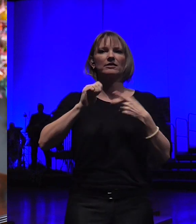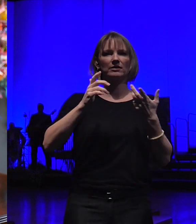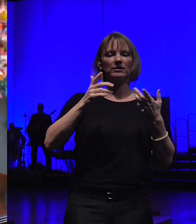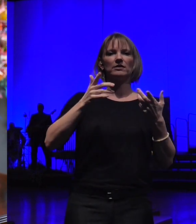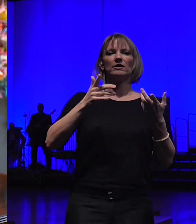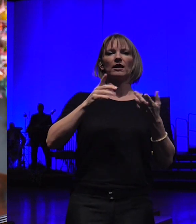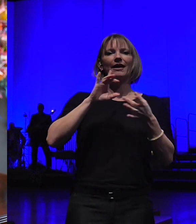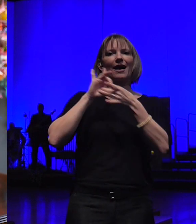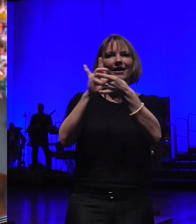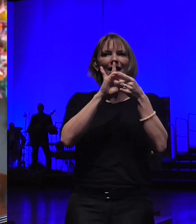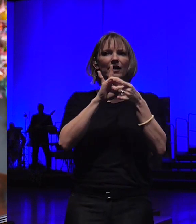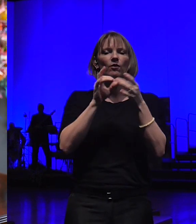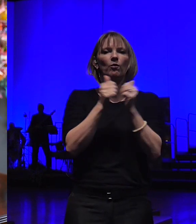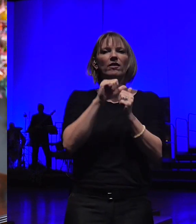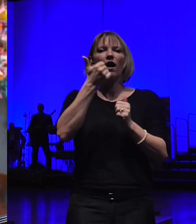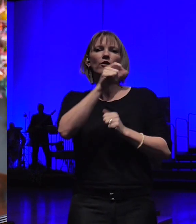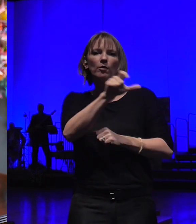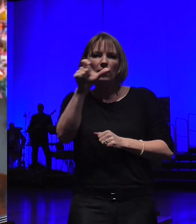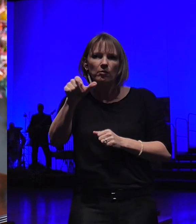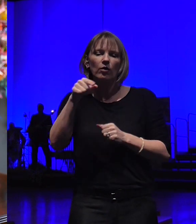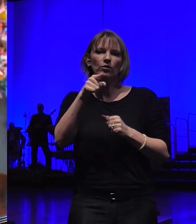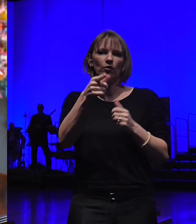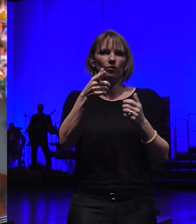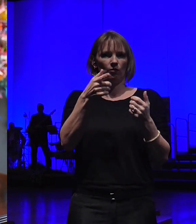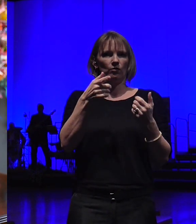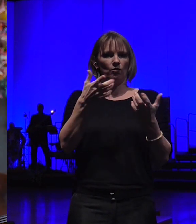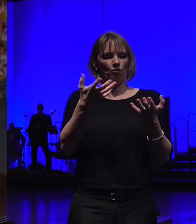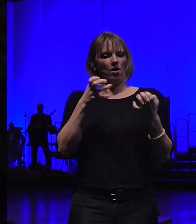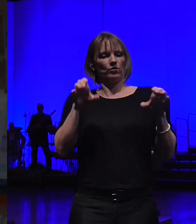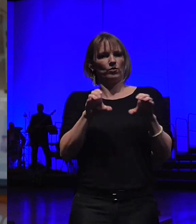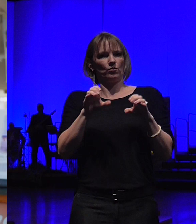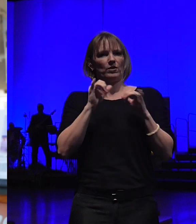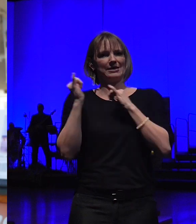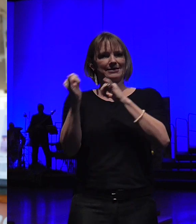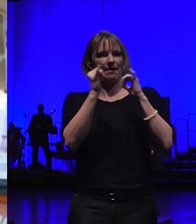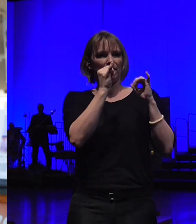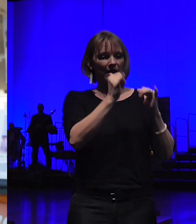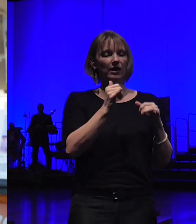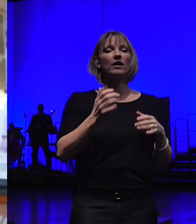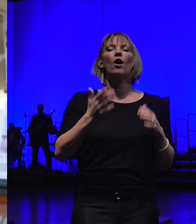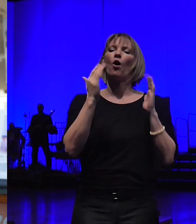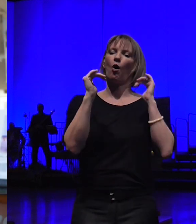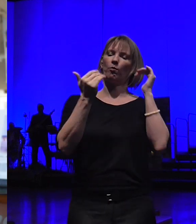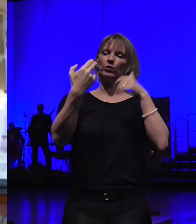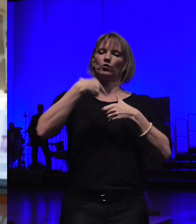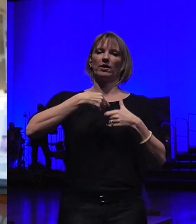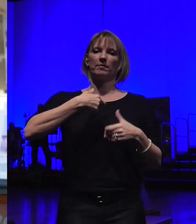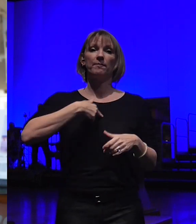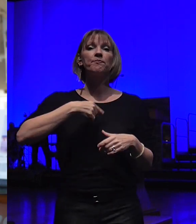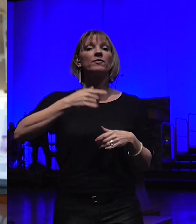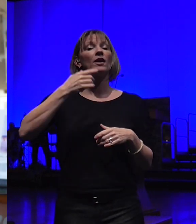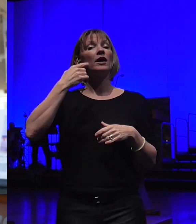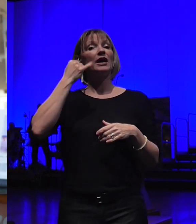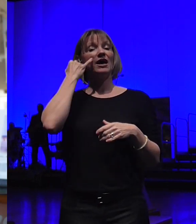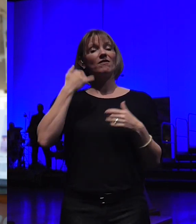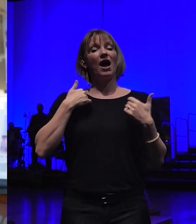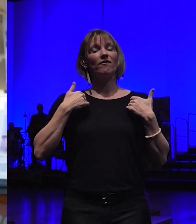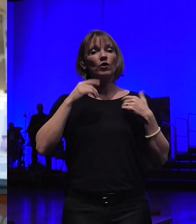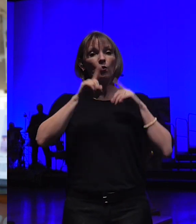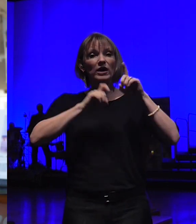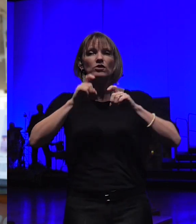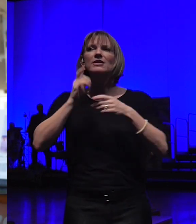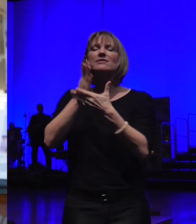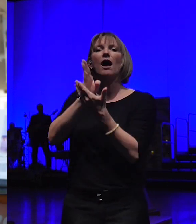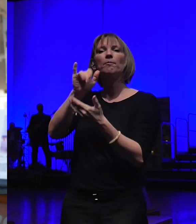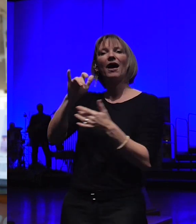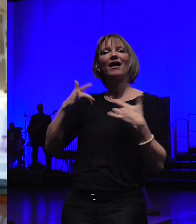human beings who are wanting to do the same thing. I hope you'll join me. For more information about anything you've heard today, stop by the Event Center